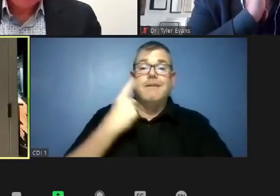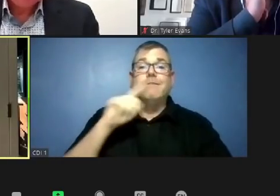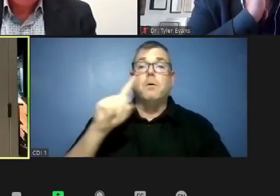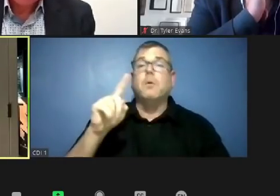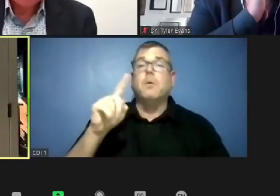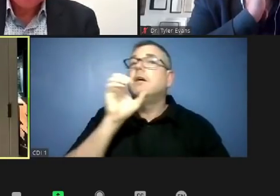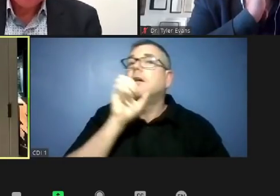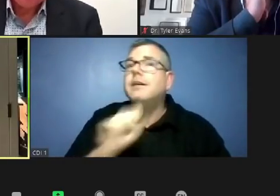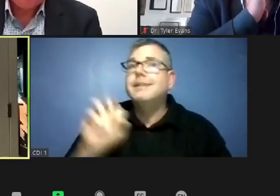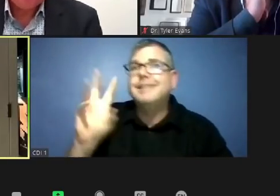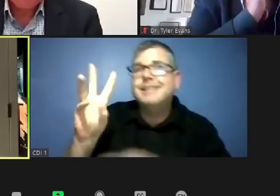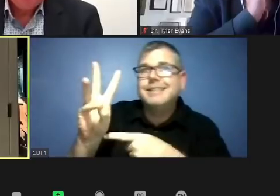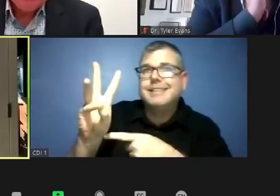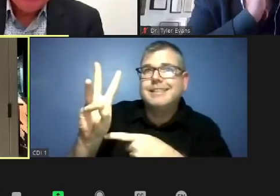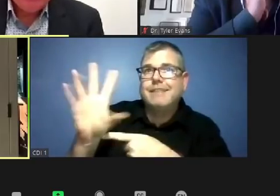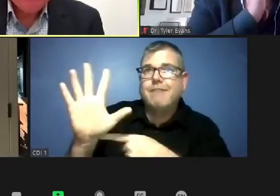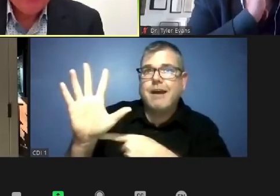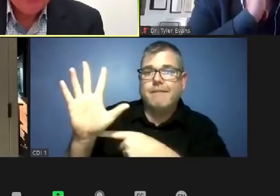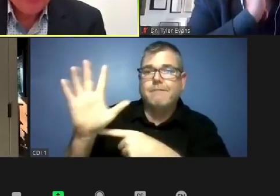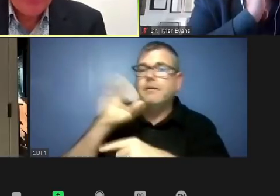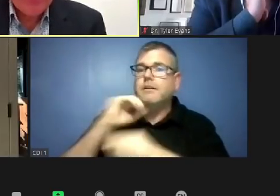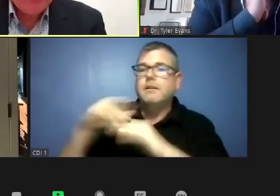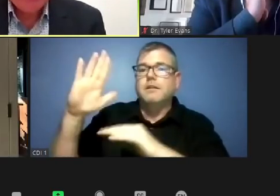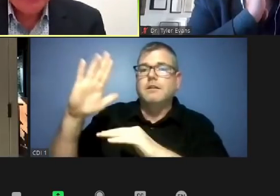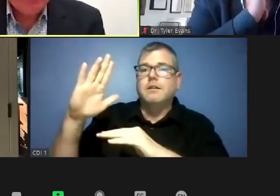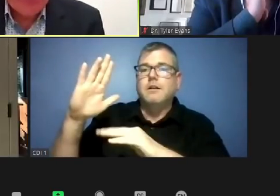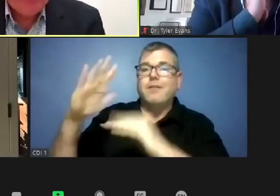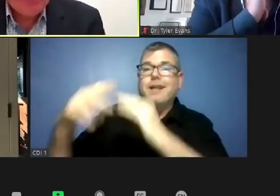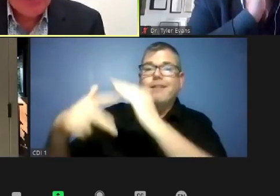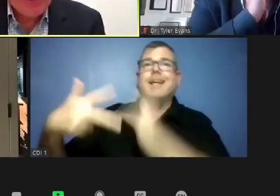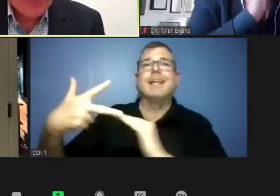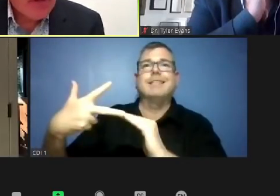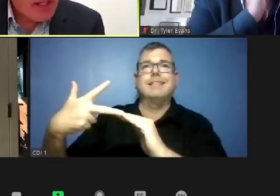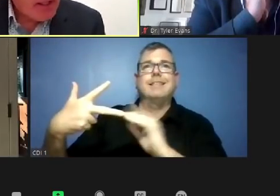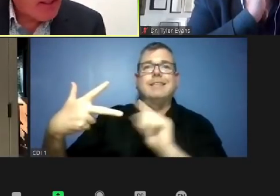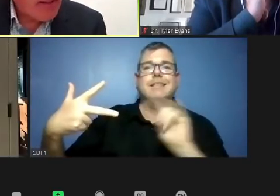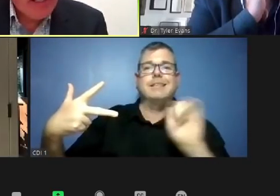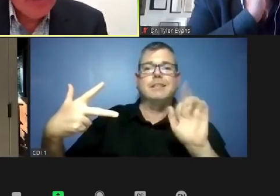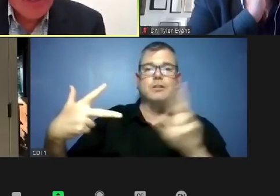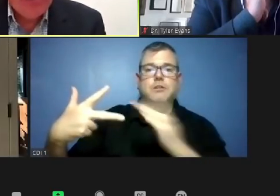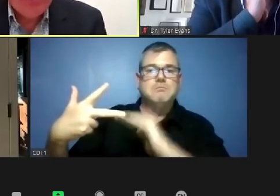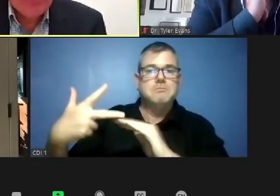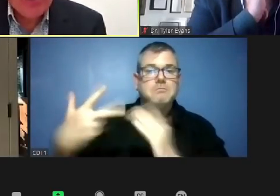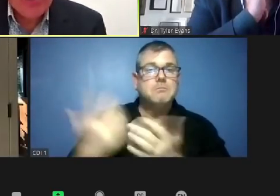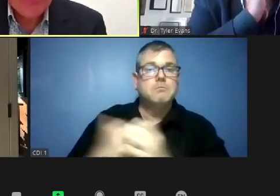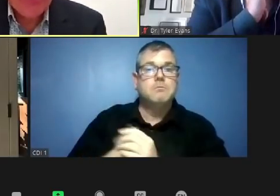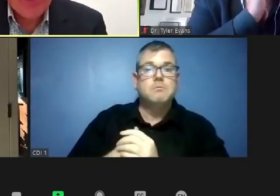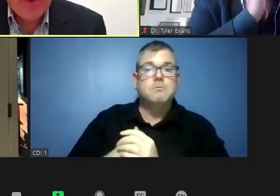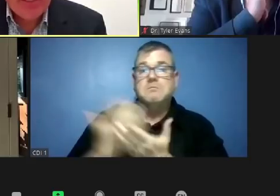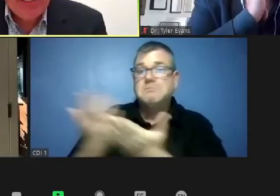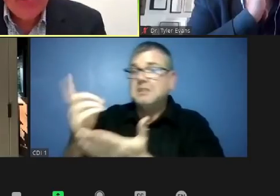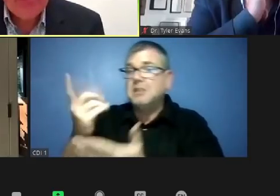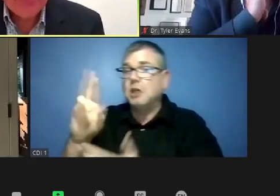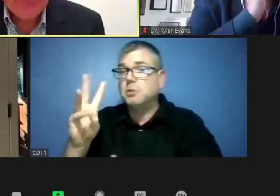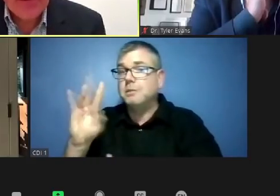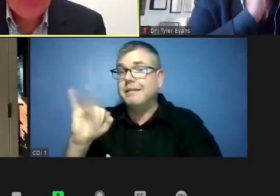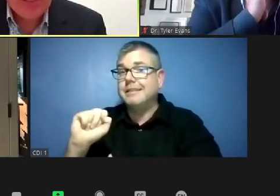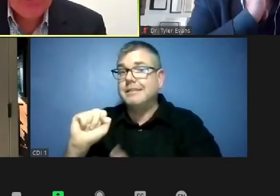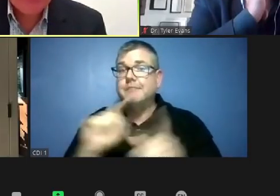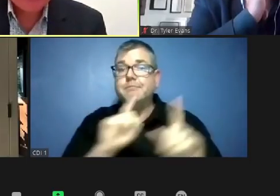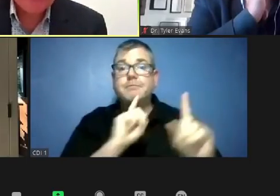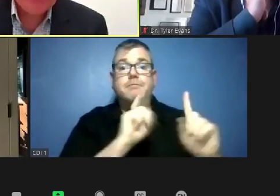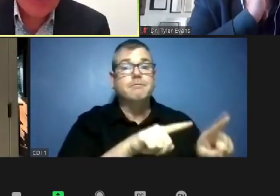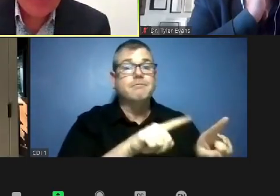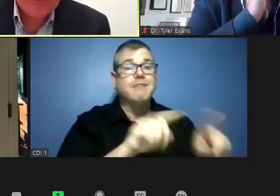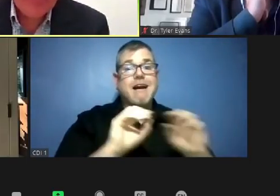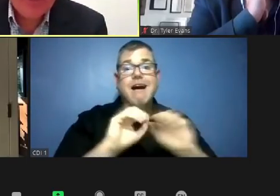is dependent on supply? Yeah, well, so we're obviously taking a very clear age-based framework now, 75 plus.